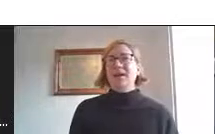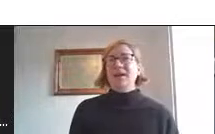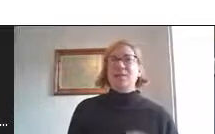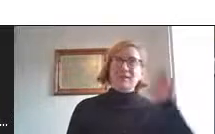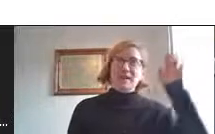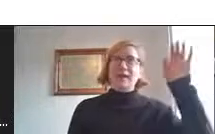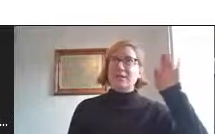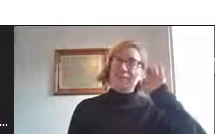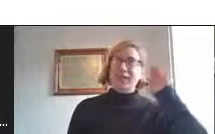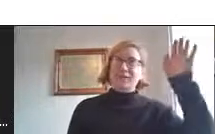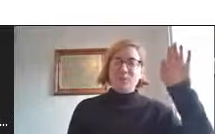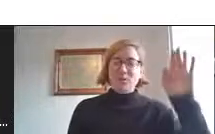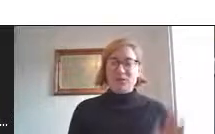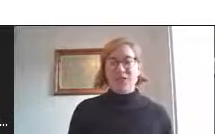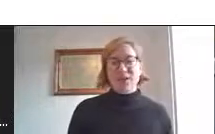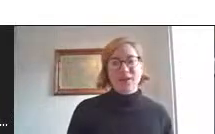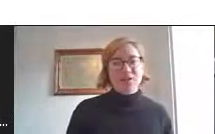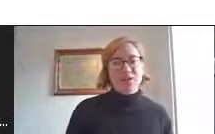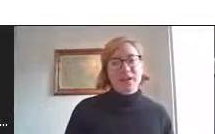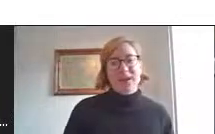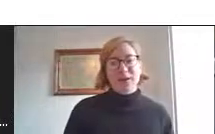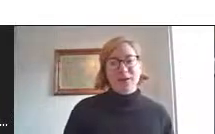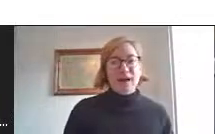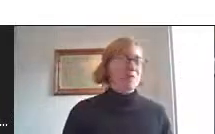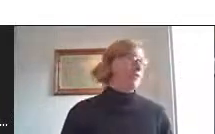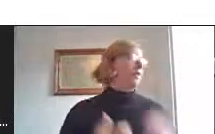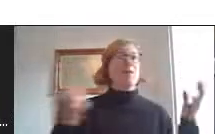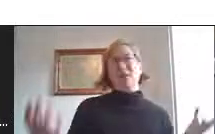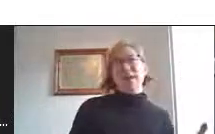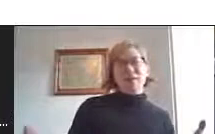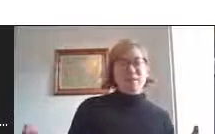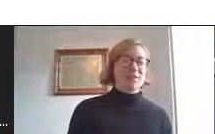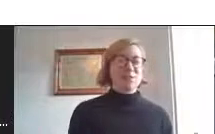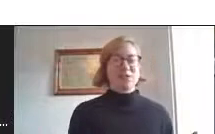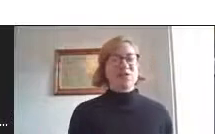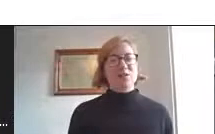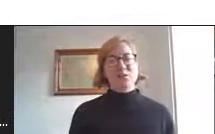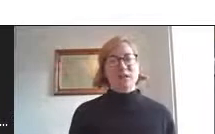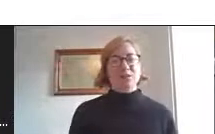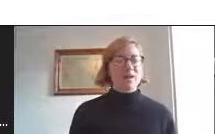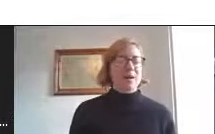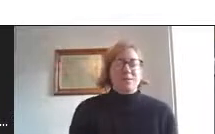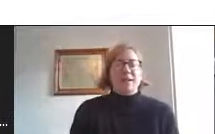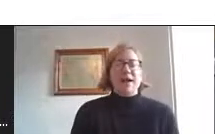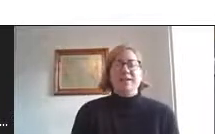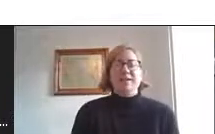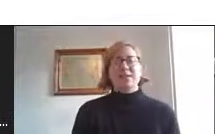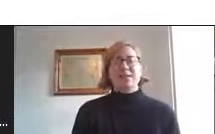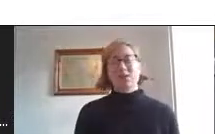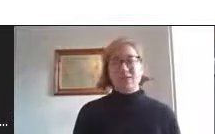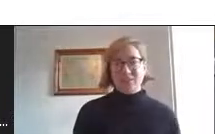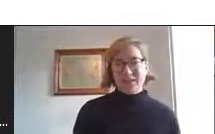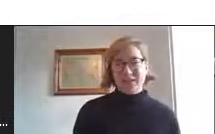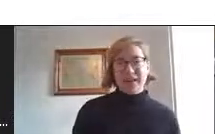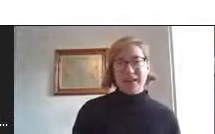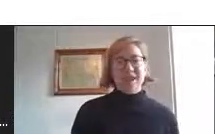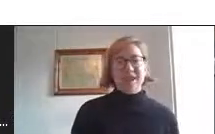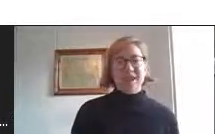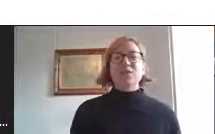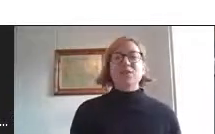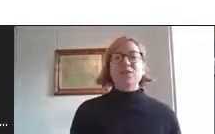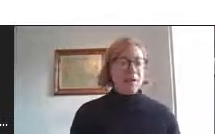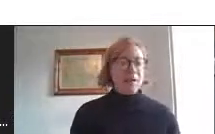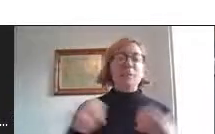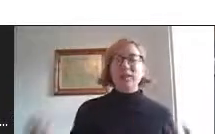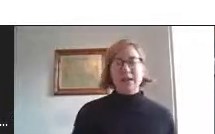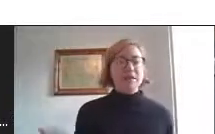say, yes, sandwiches for lunch. Everybody made a massive fuss of it all day long, and I absolutely hated it. So I'm never doing that